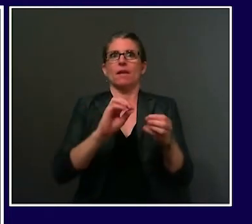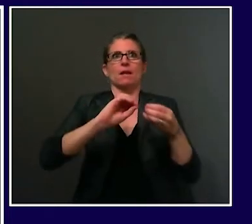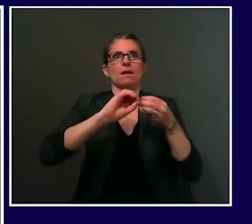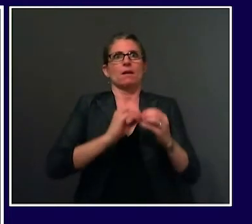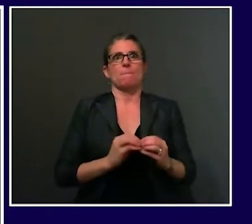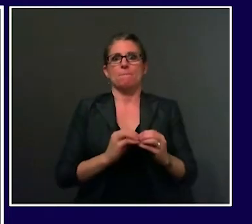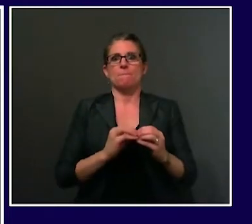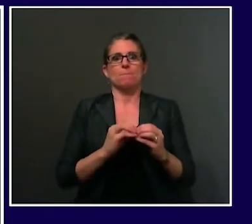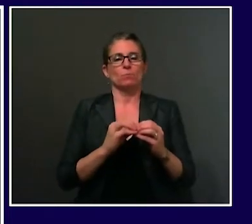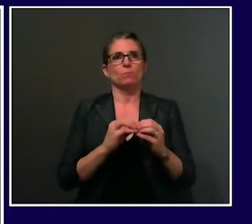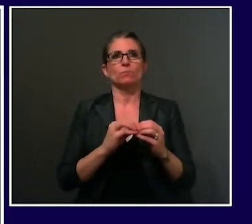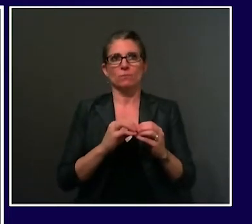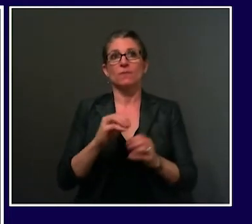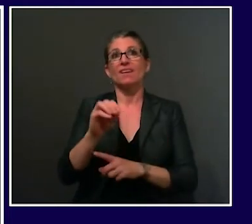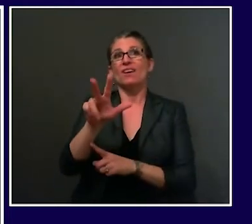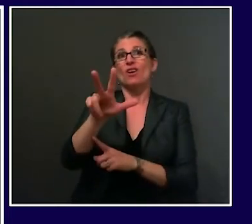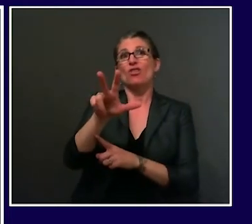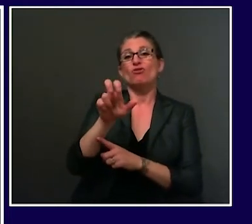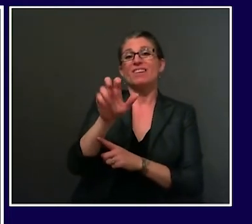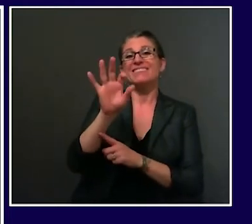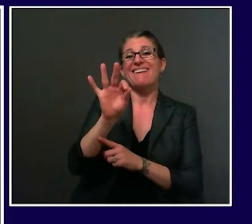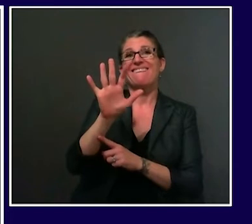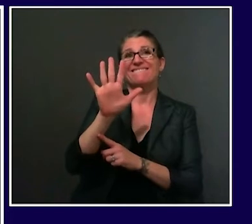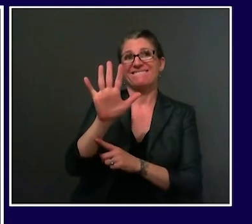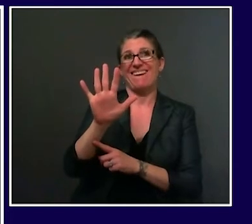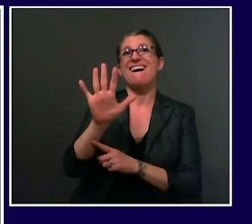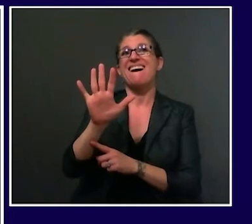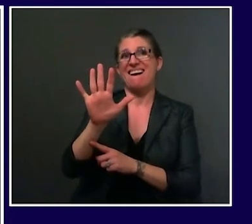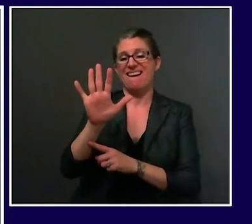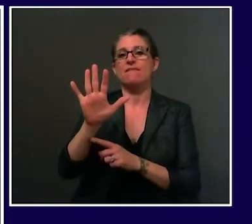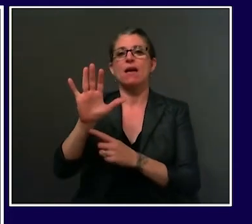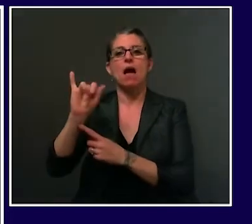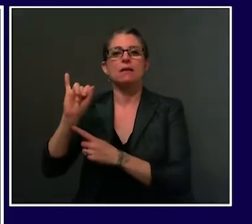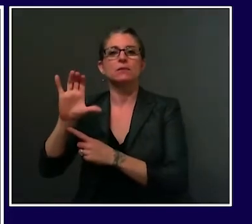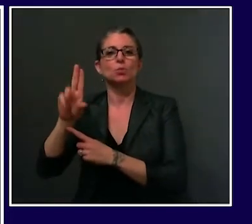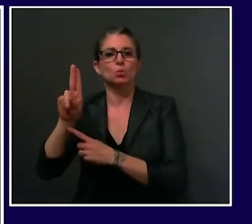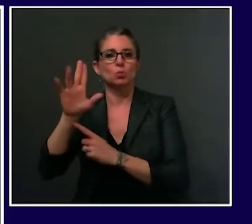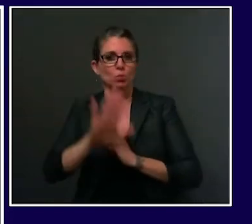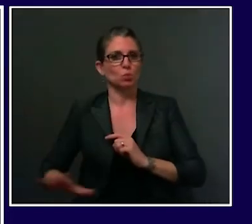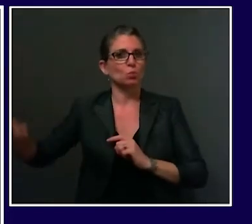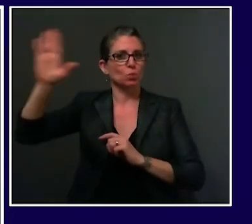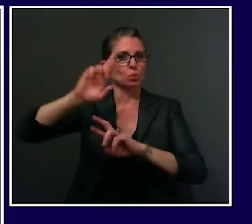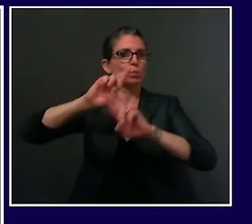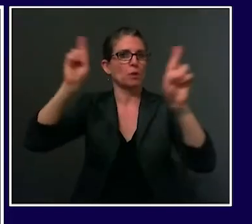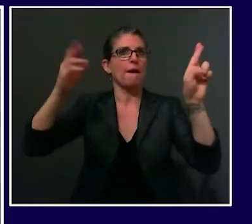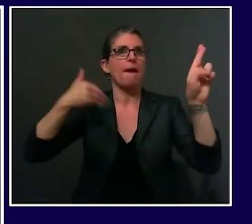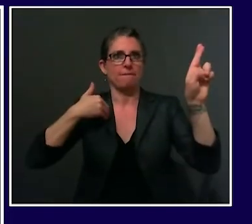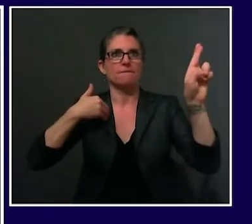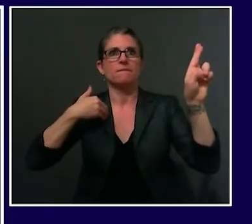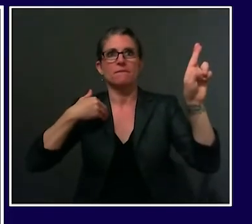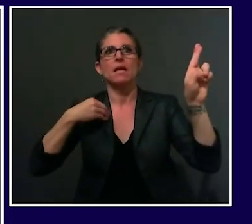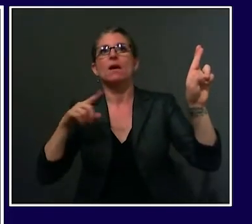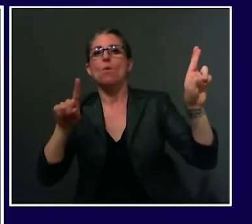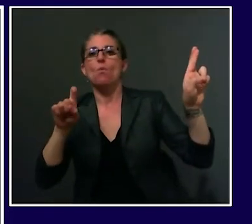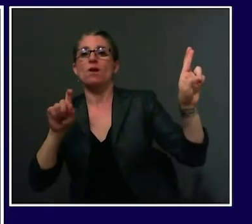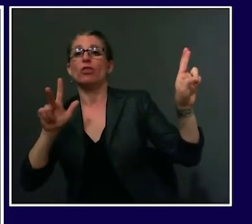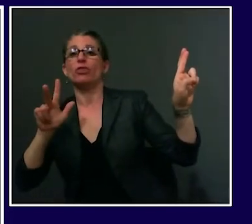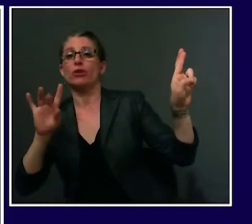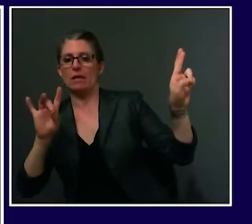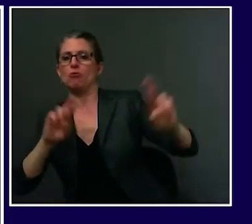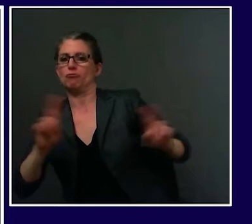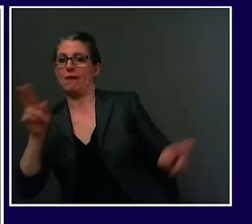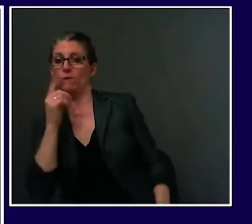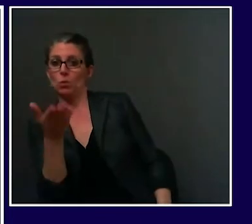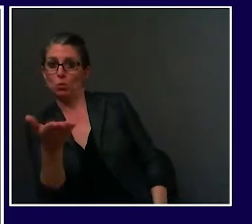are 395 total ICU beds, 138 of which are available. There